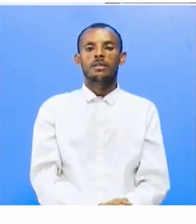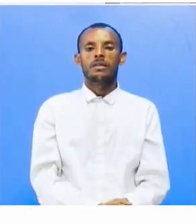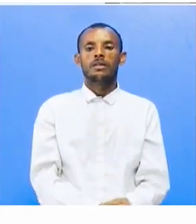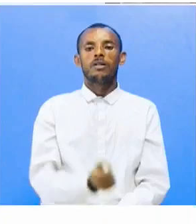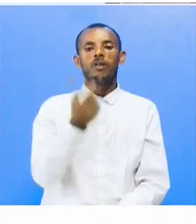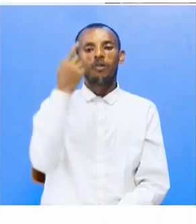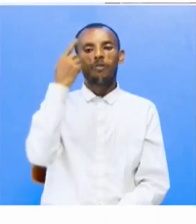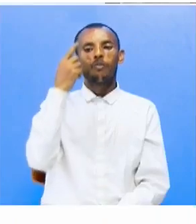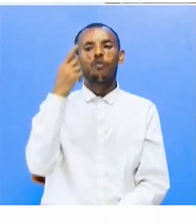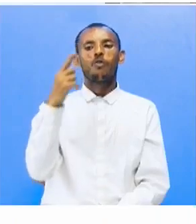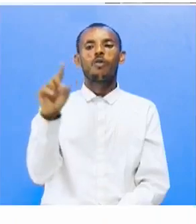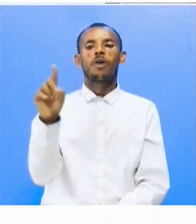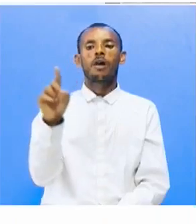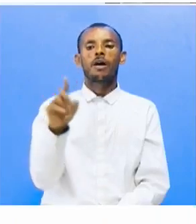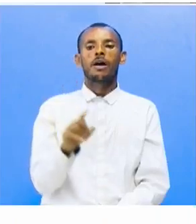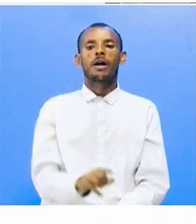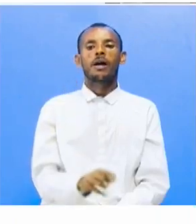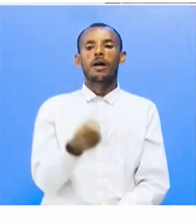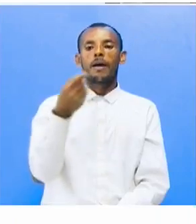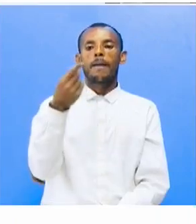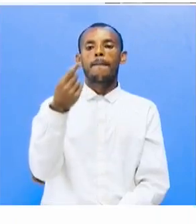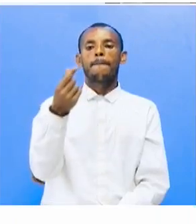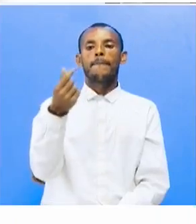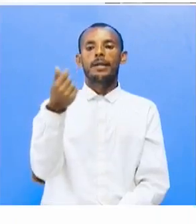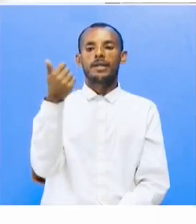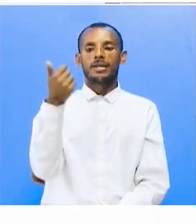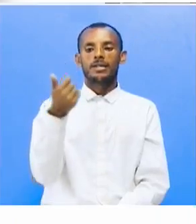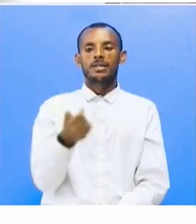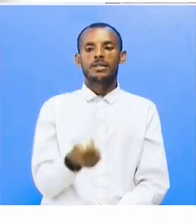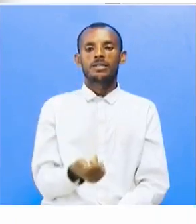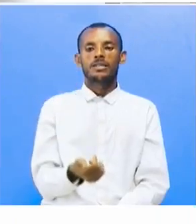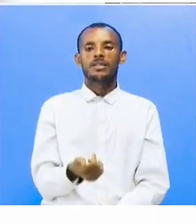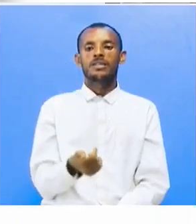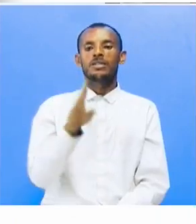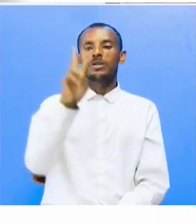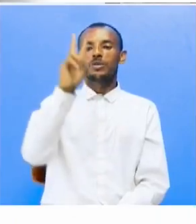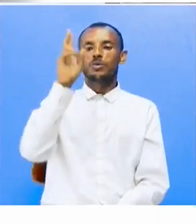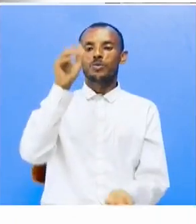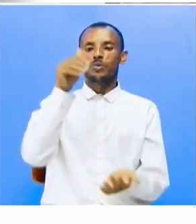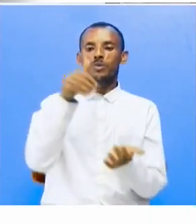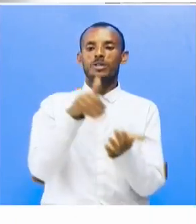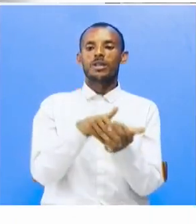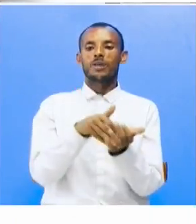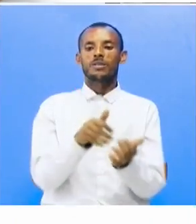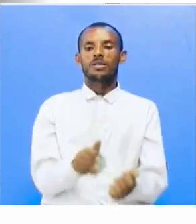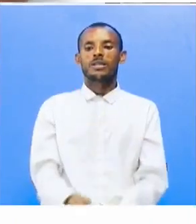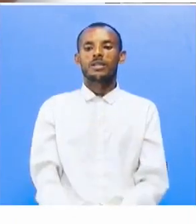for birr 2,000